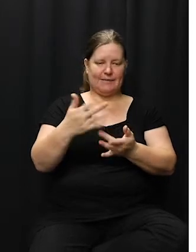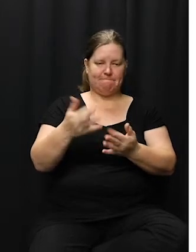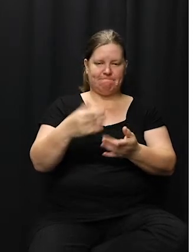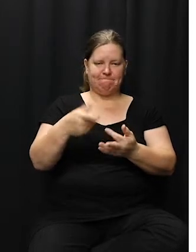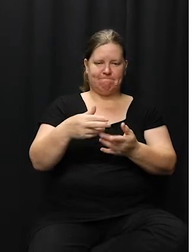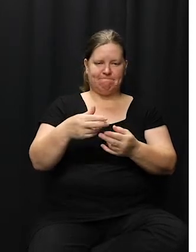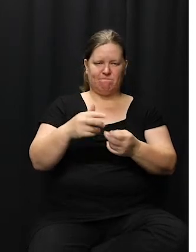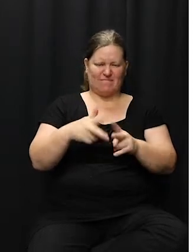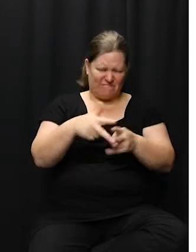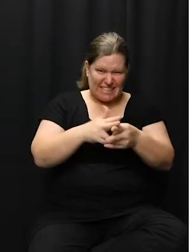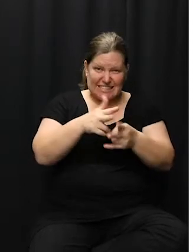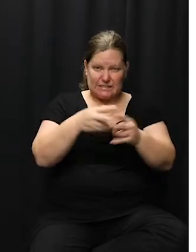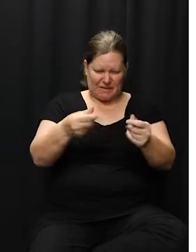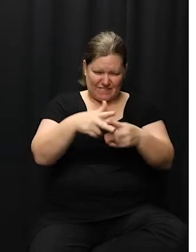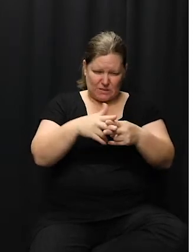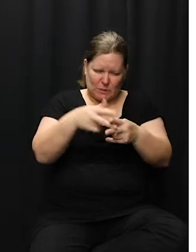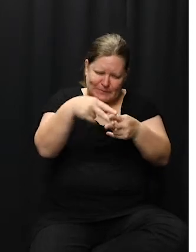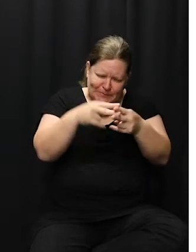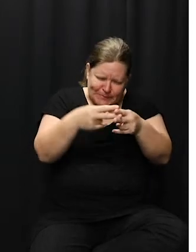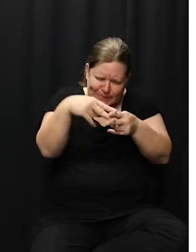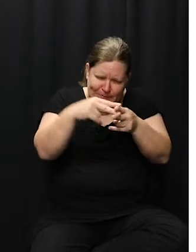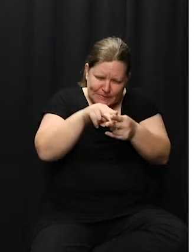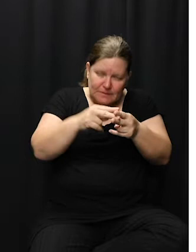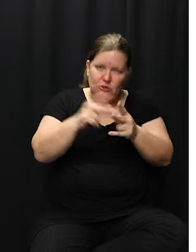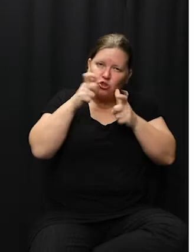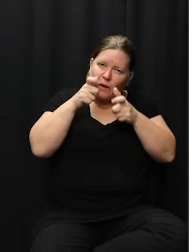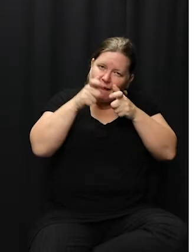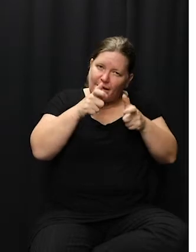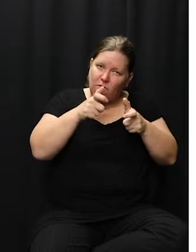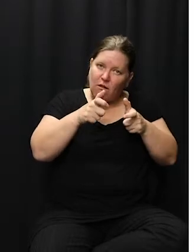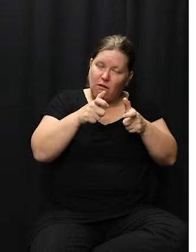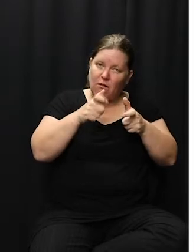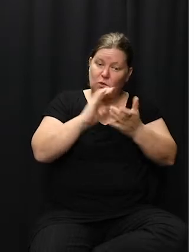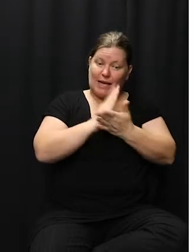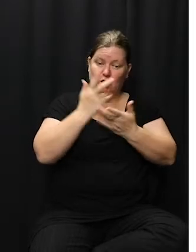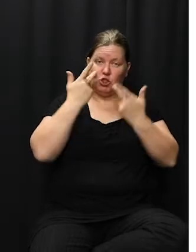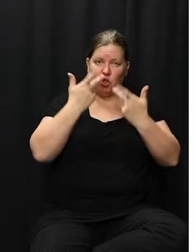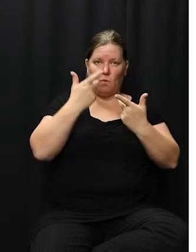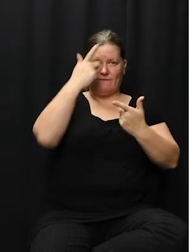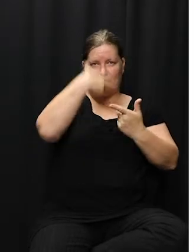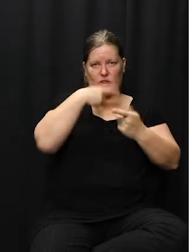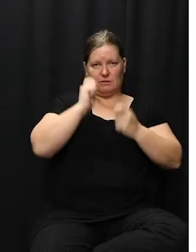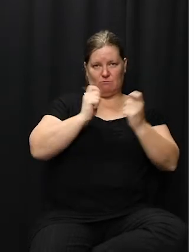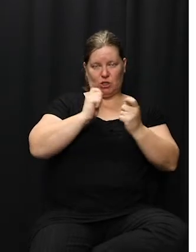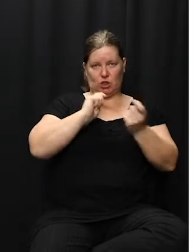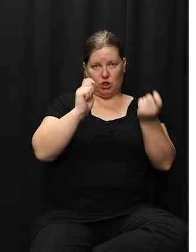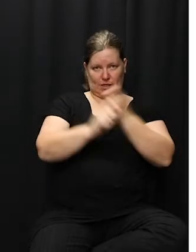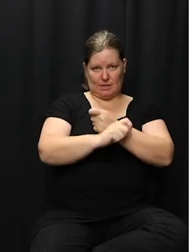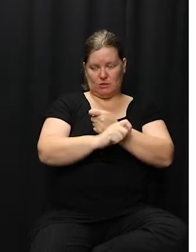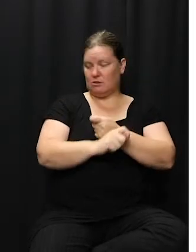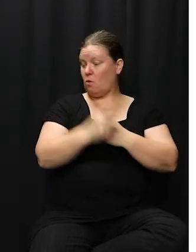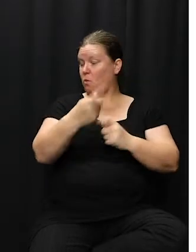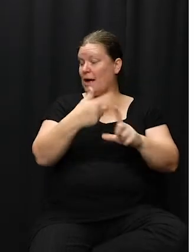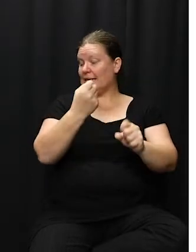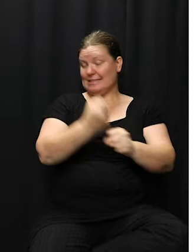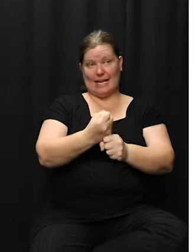like fixing something, or I'm really fixing it, taking a lot of care with that. So you can show with your facial expression change.